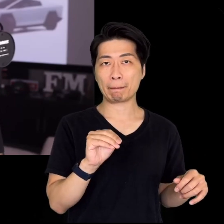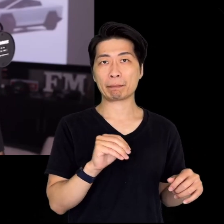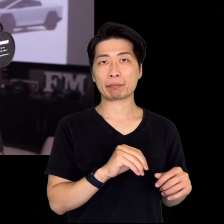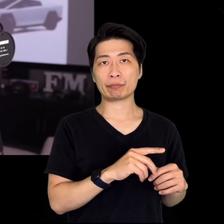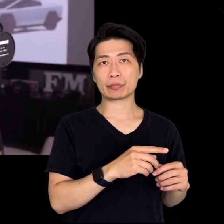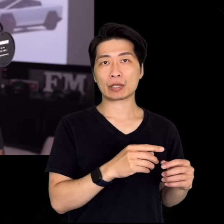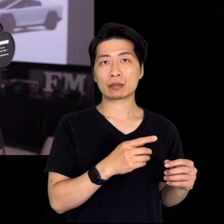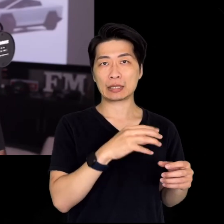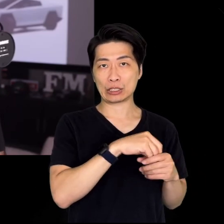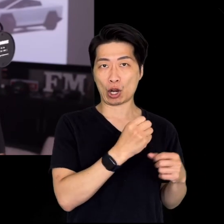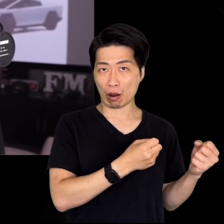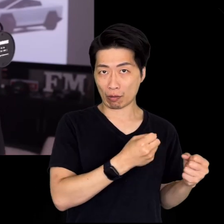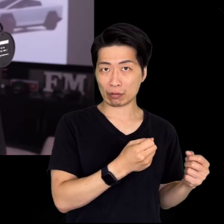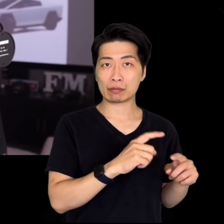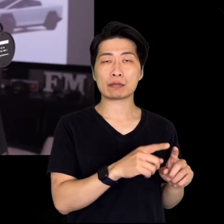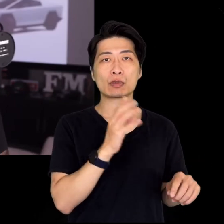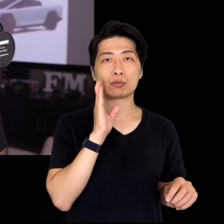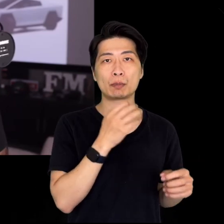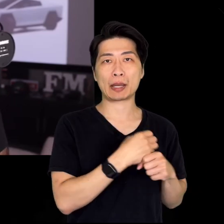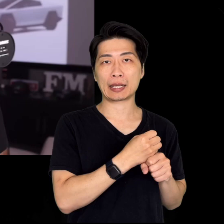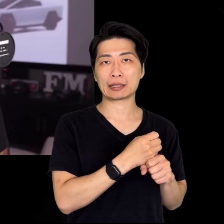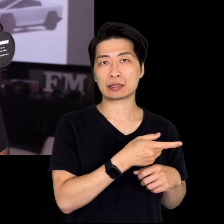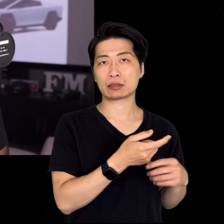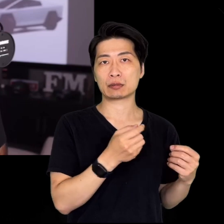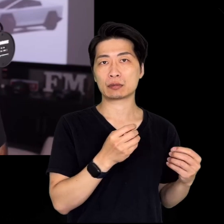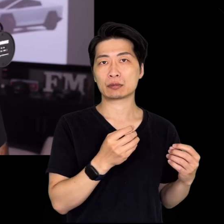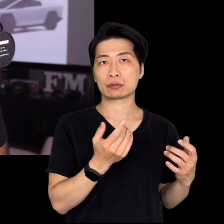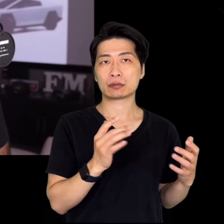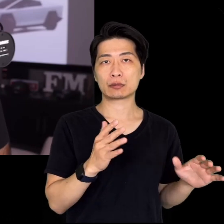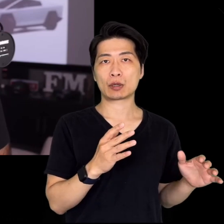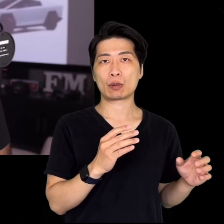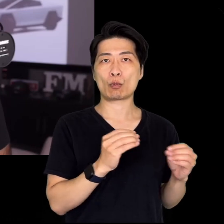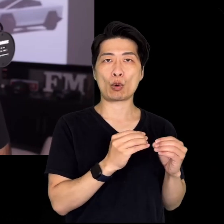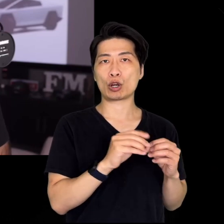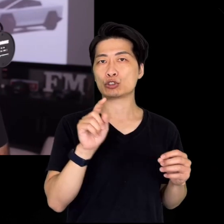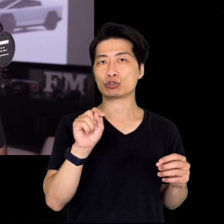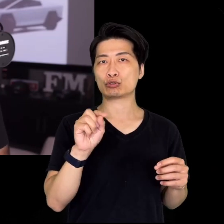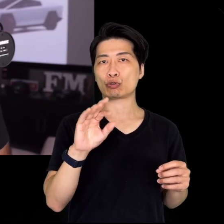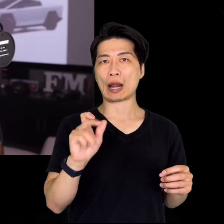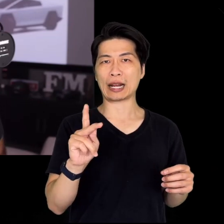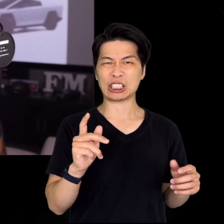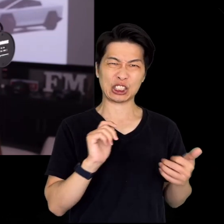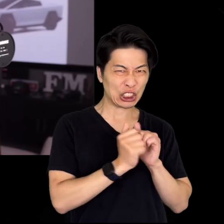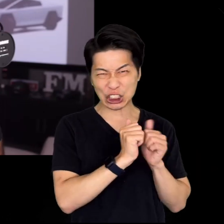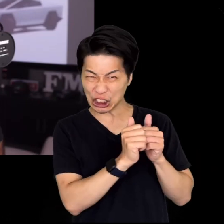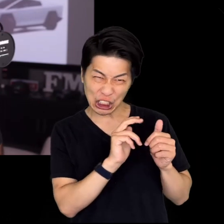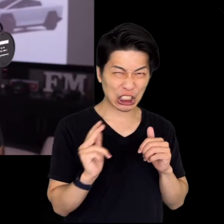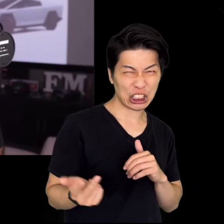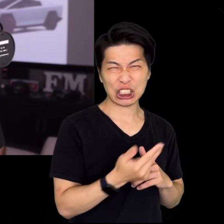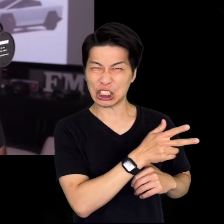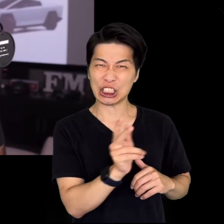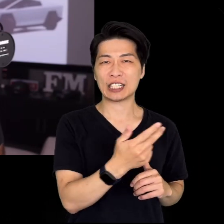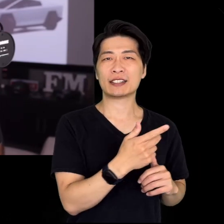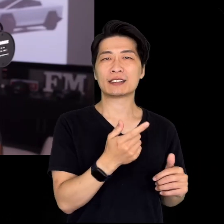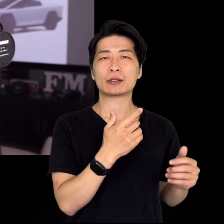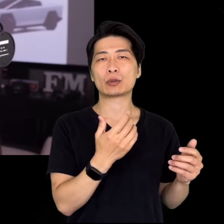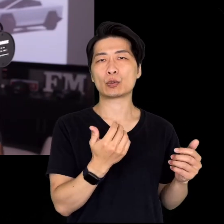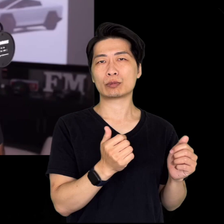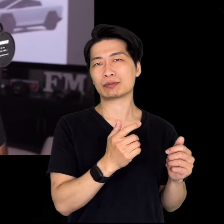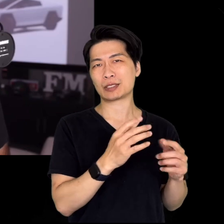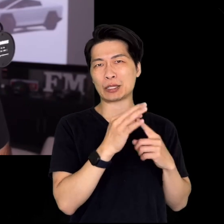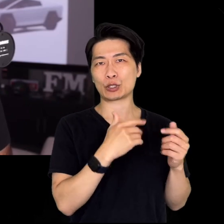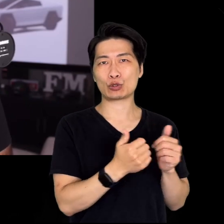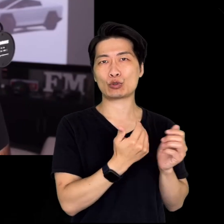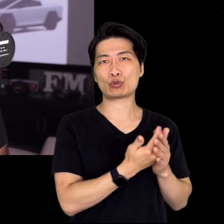exact trim that's inside the car, but they're going to make it so that it's sort of this track monster of sorts, especially with some of the